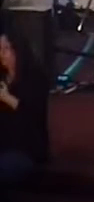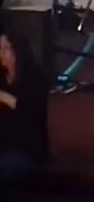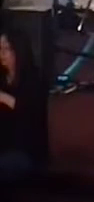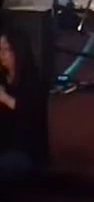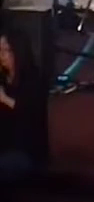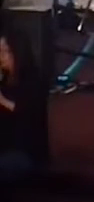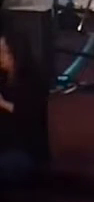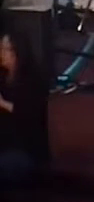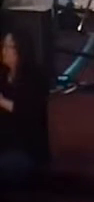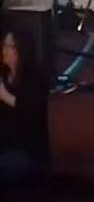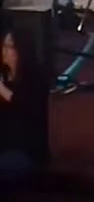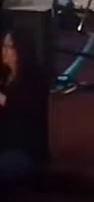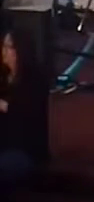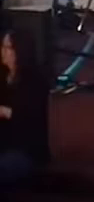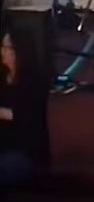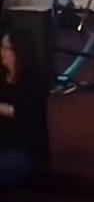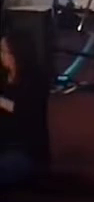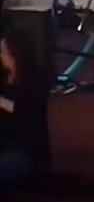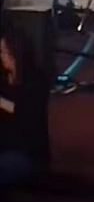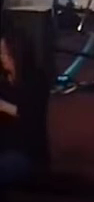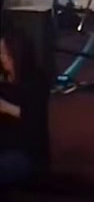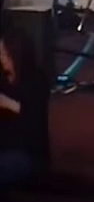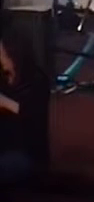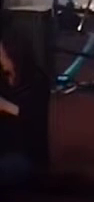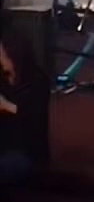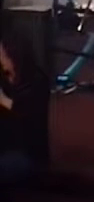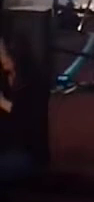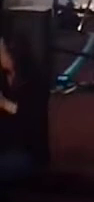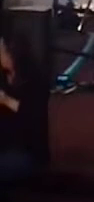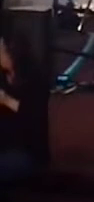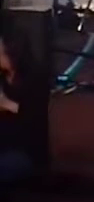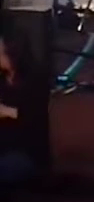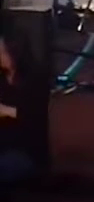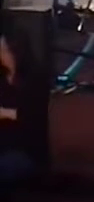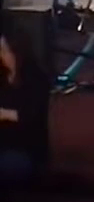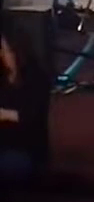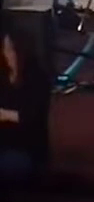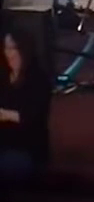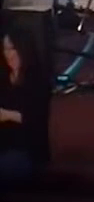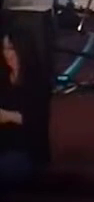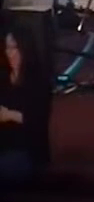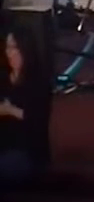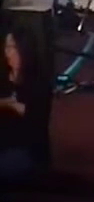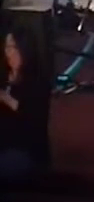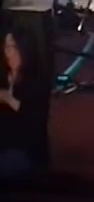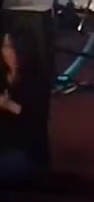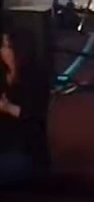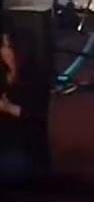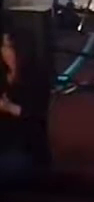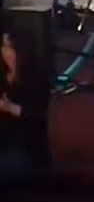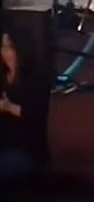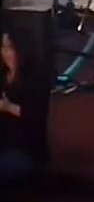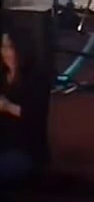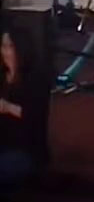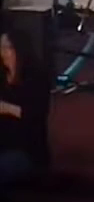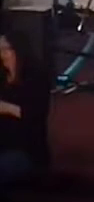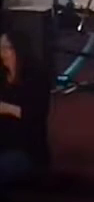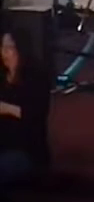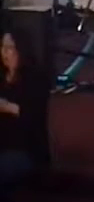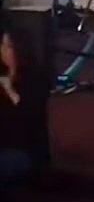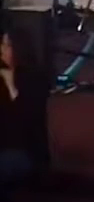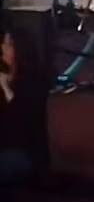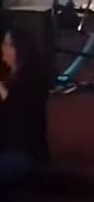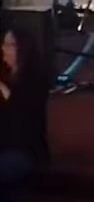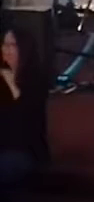funny? When I decided to become a minister, I had no clue what the ministry actually had in store. I thought all I was going to be doing was teaching people.